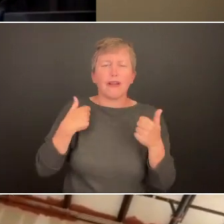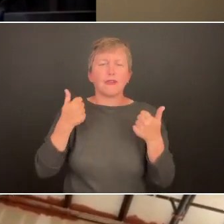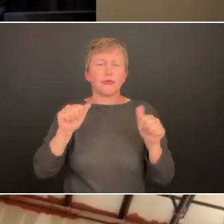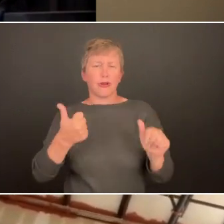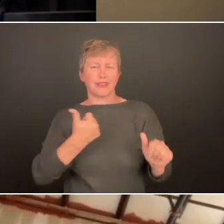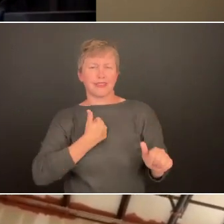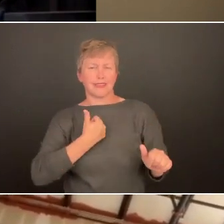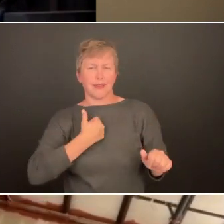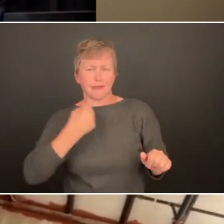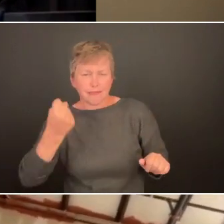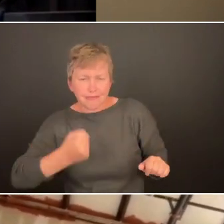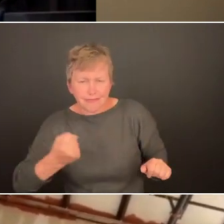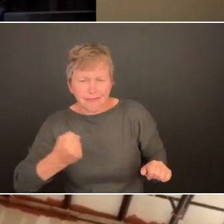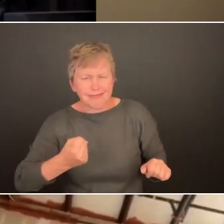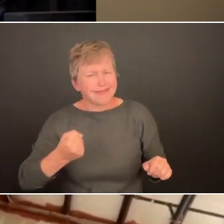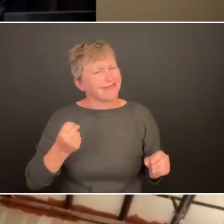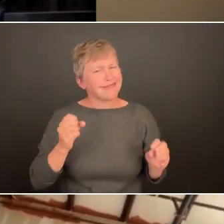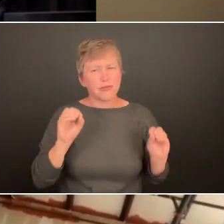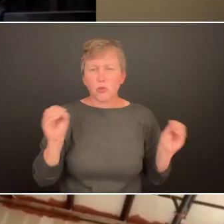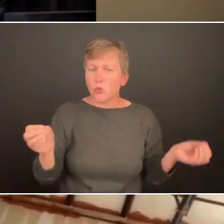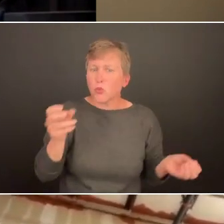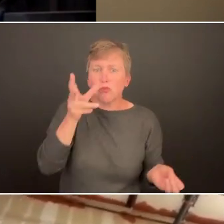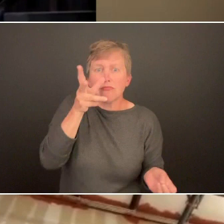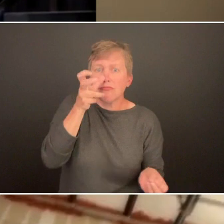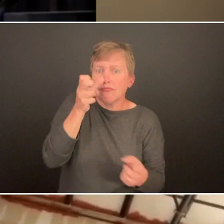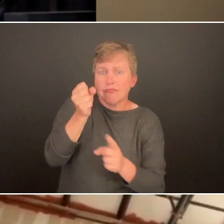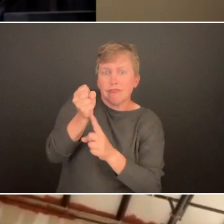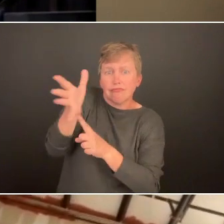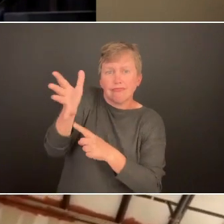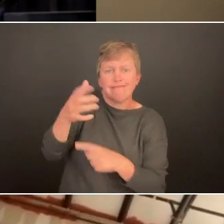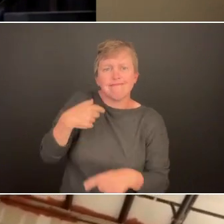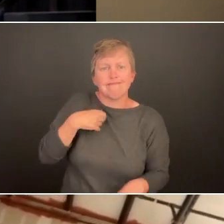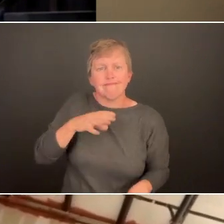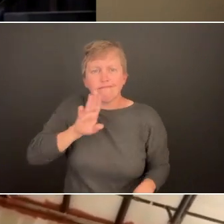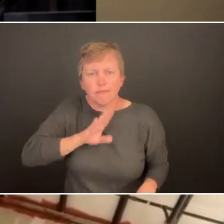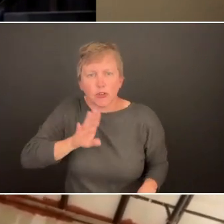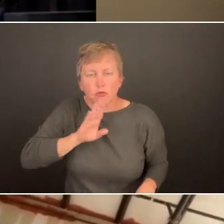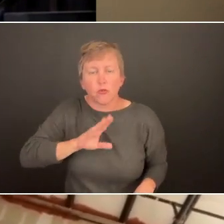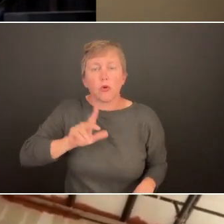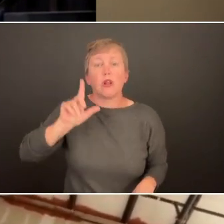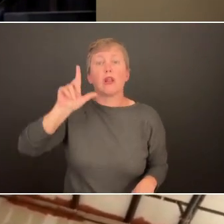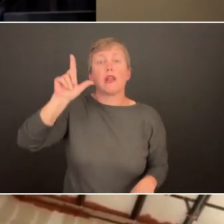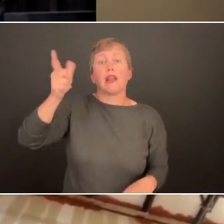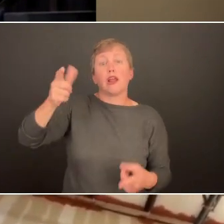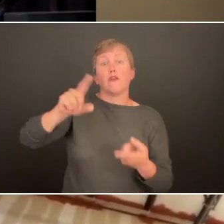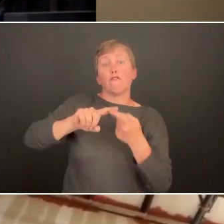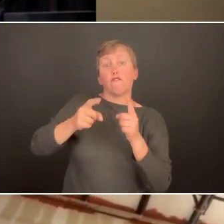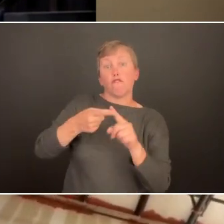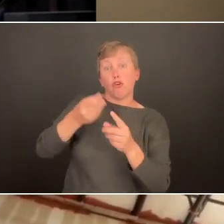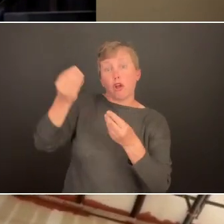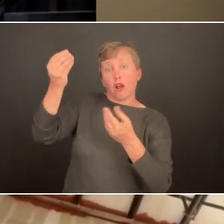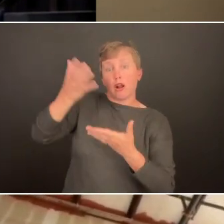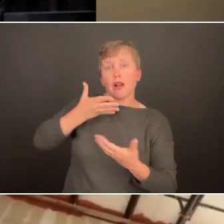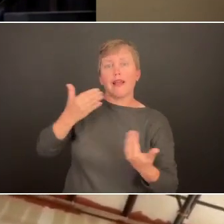or masturbating in a traditional way, I got zero results as far as being able to have an orgasm. And then one of